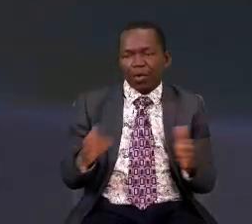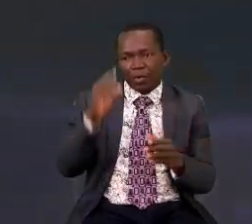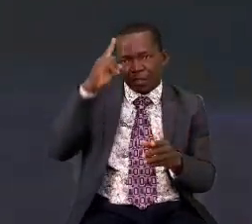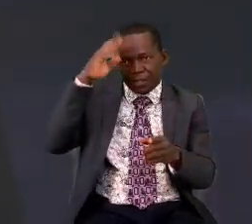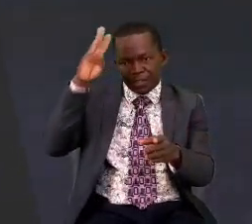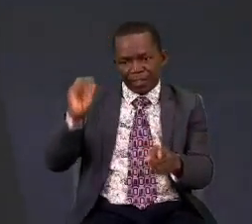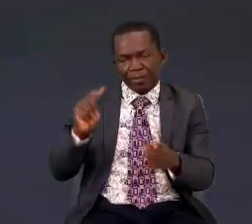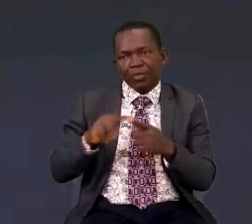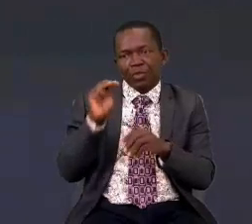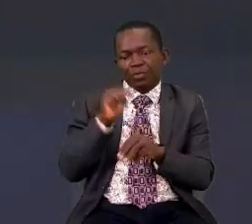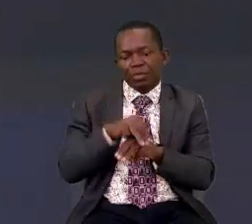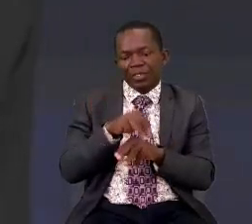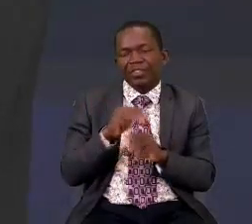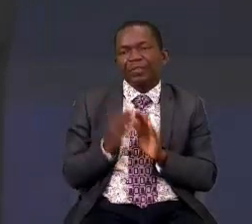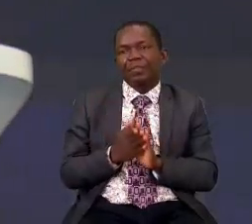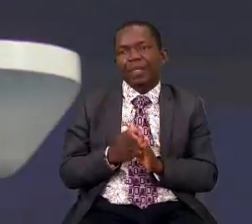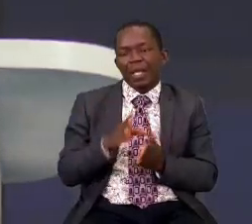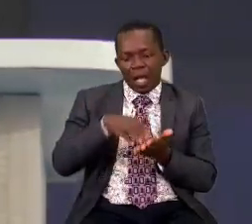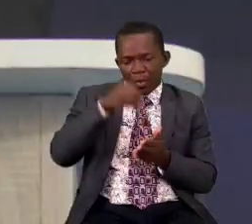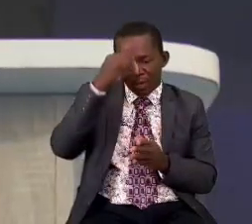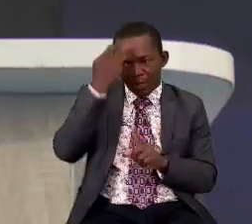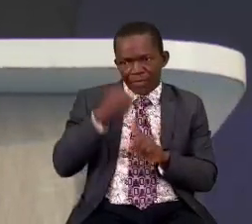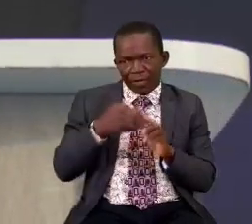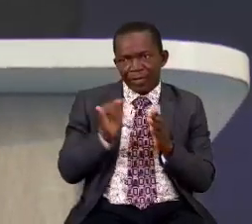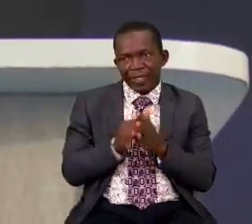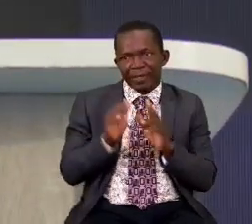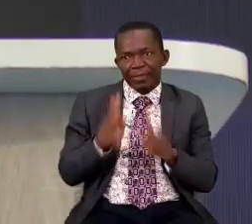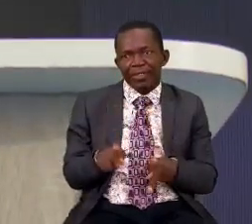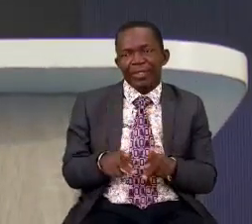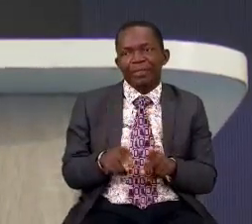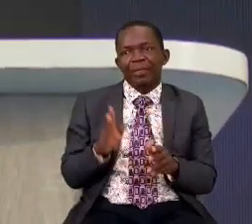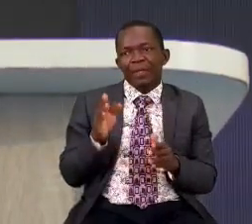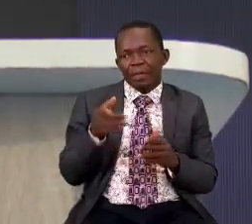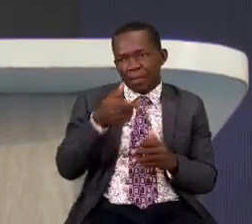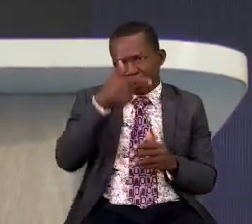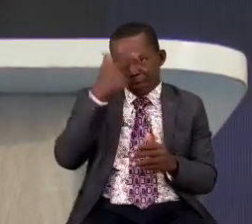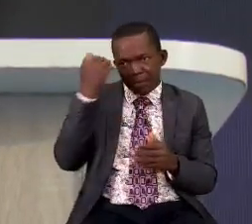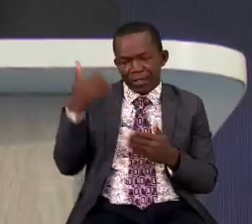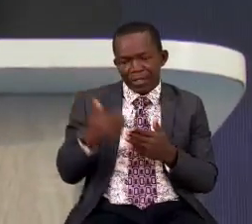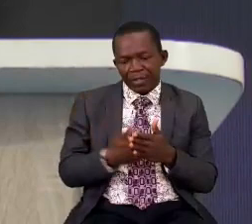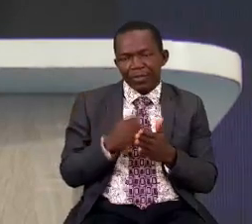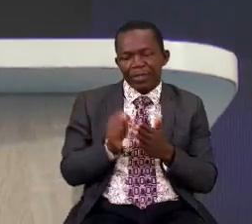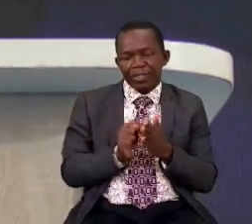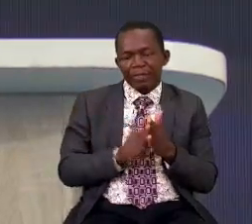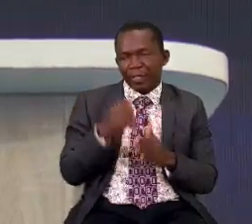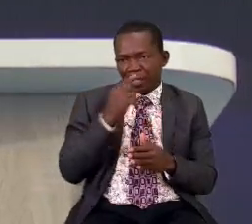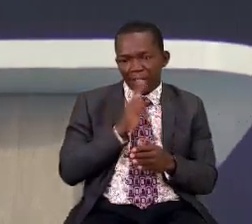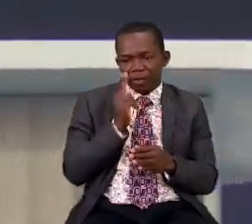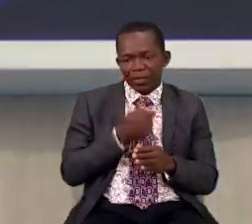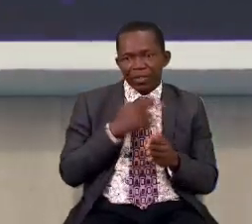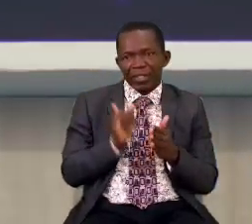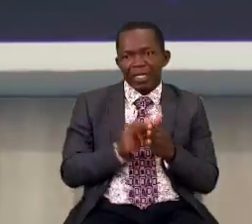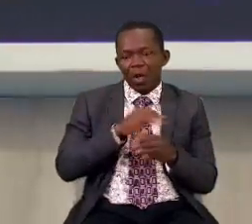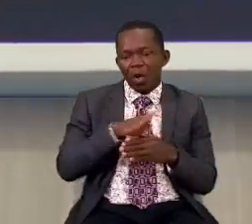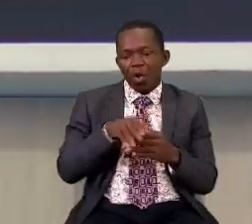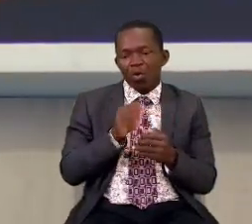all those things that were reaching are four times before this time before the New Testament that they're reaching